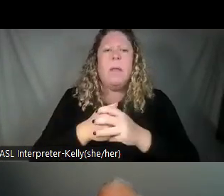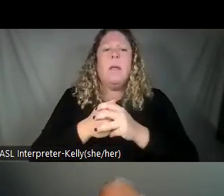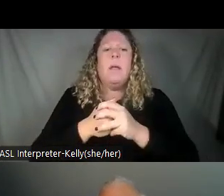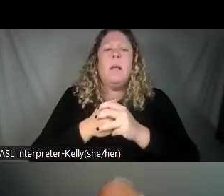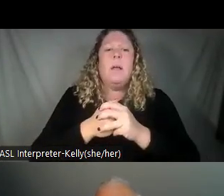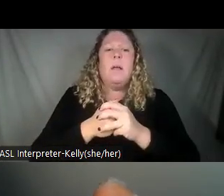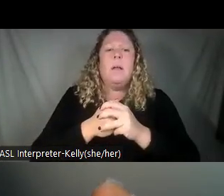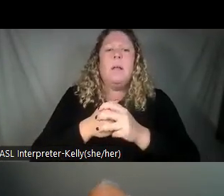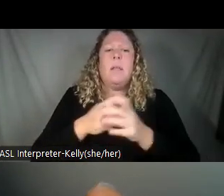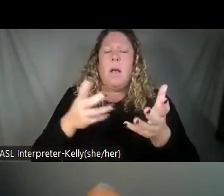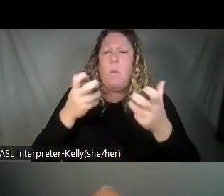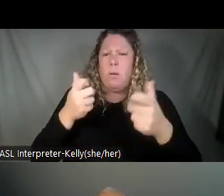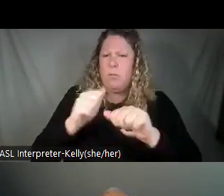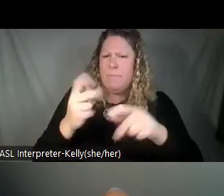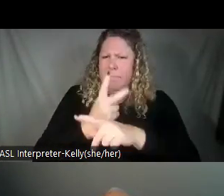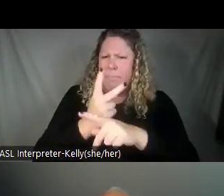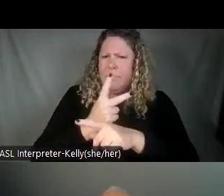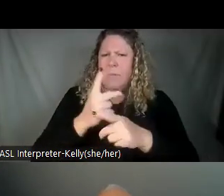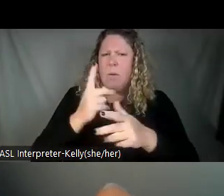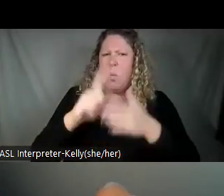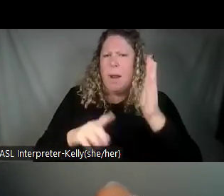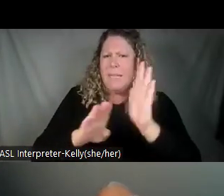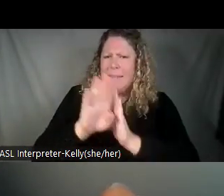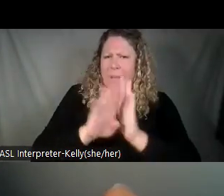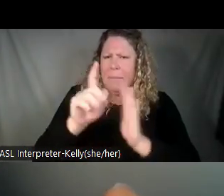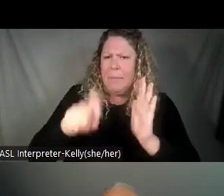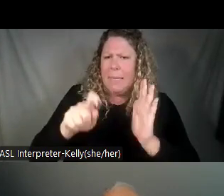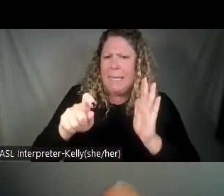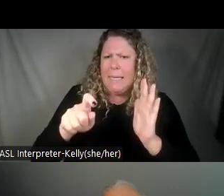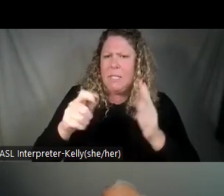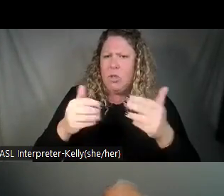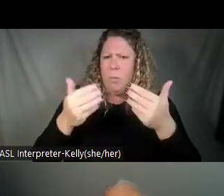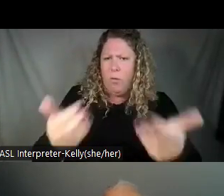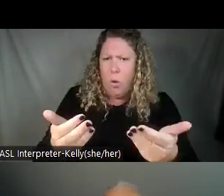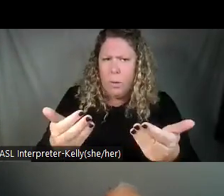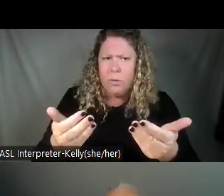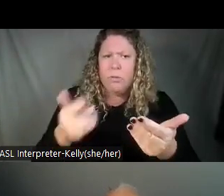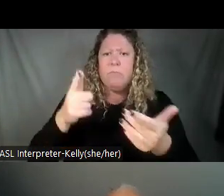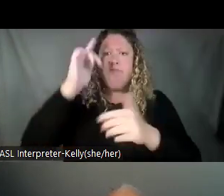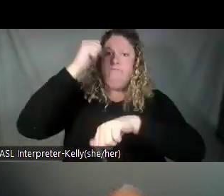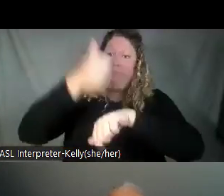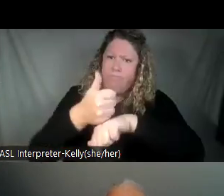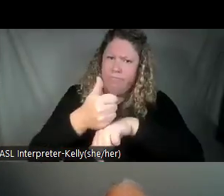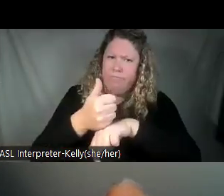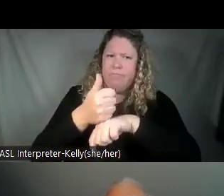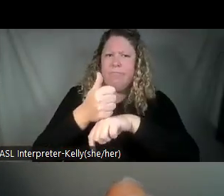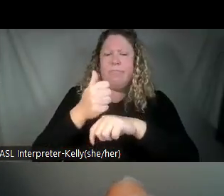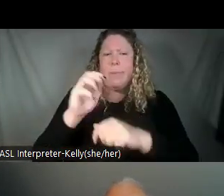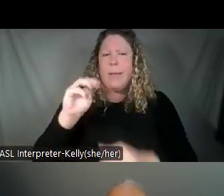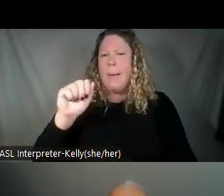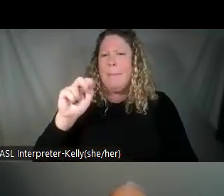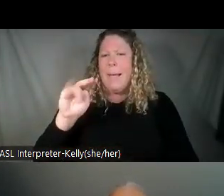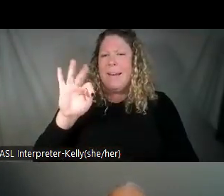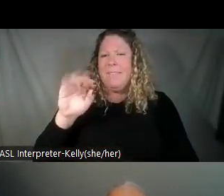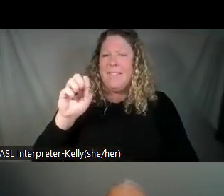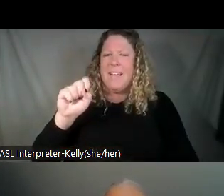do development need to go forward? And so they came up with a manifesto, a series of requirements and